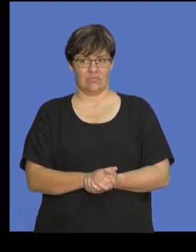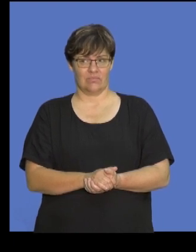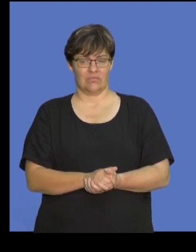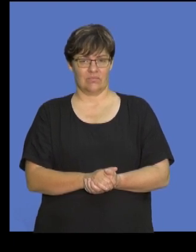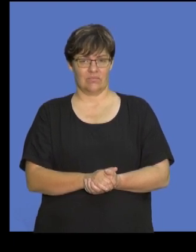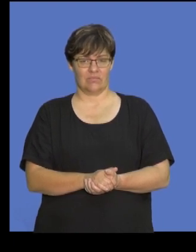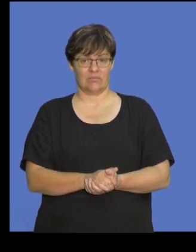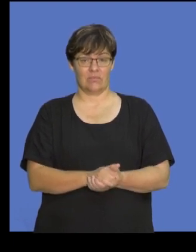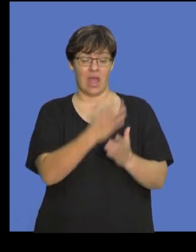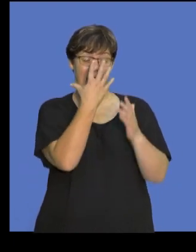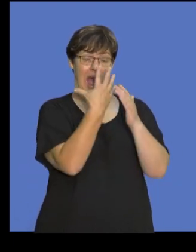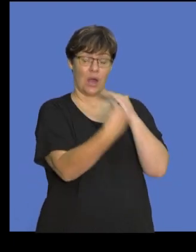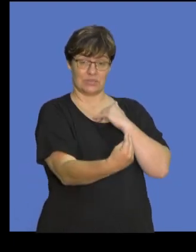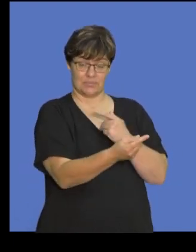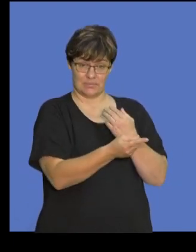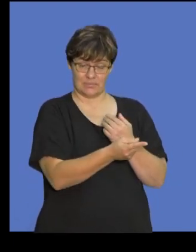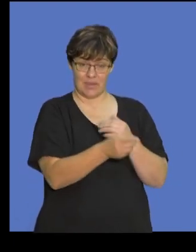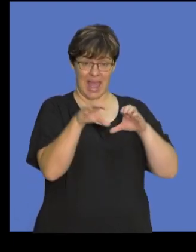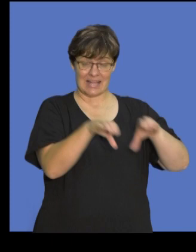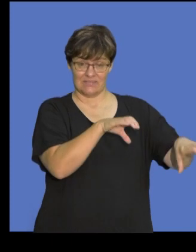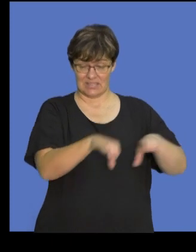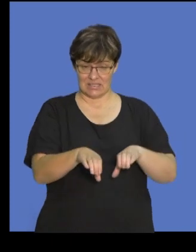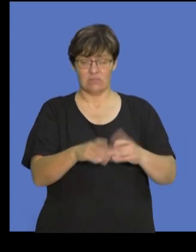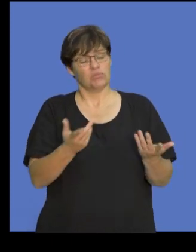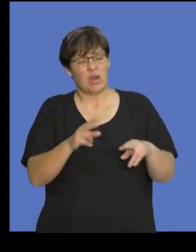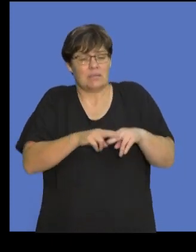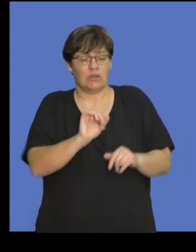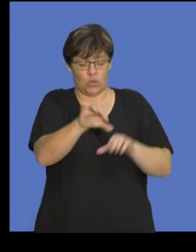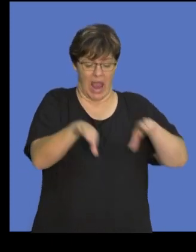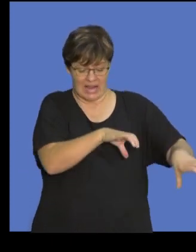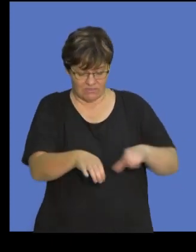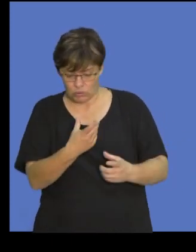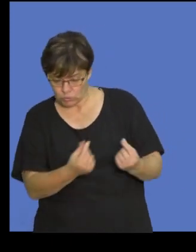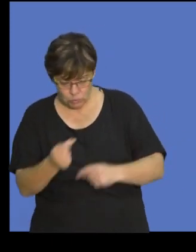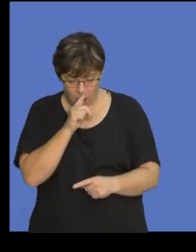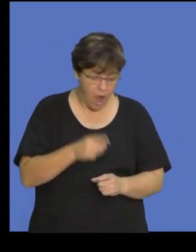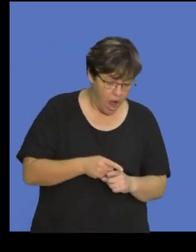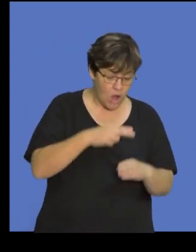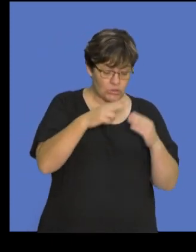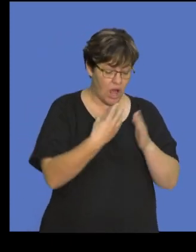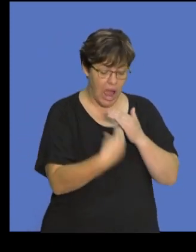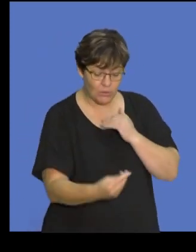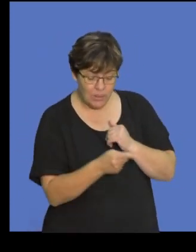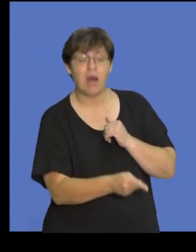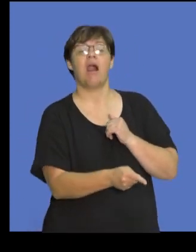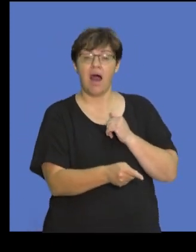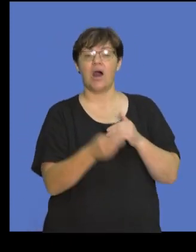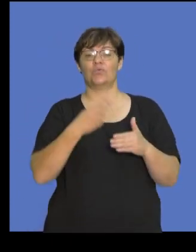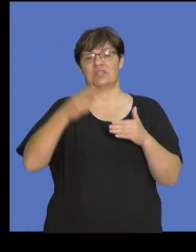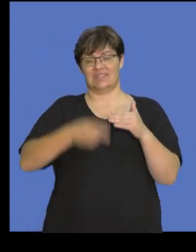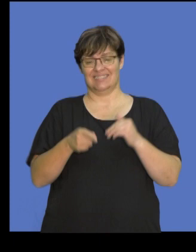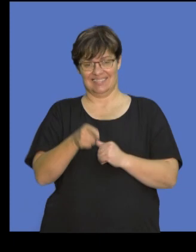The outcome of an activity or an experiment, that's what the result